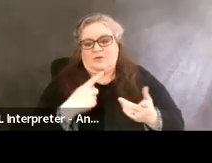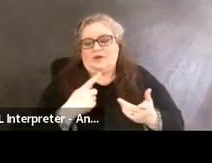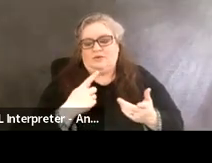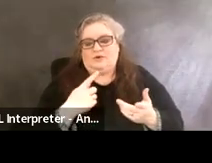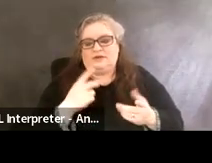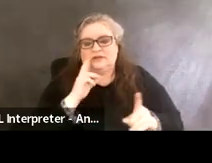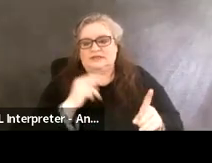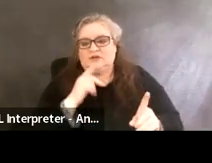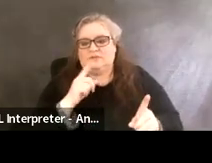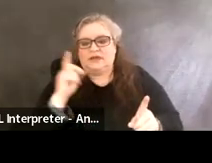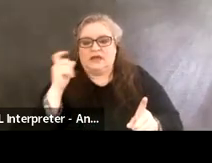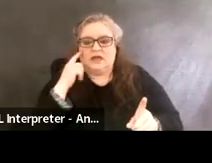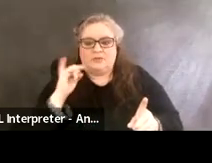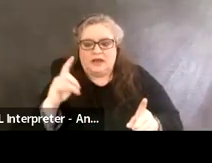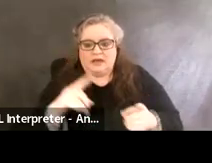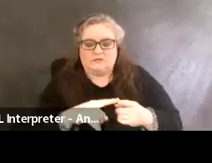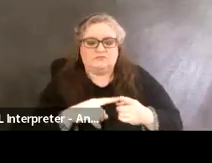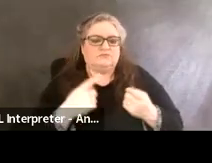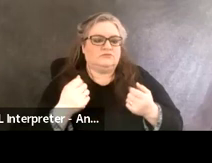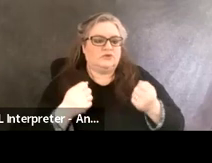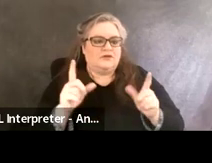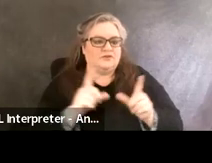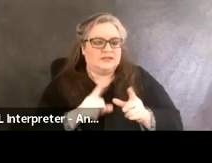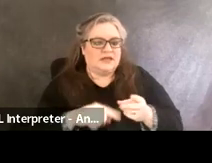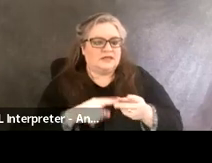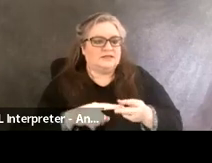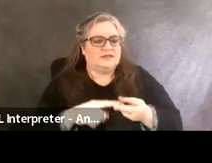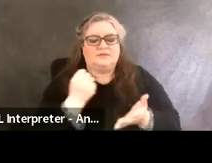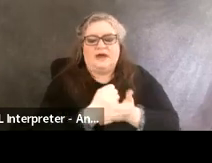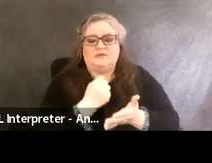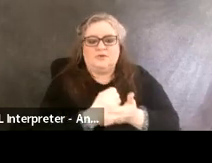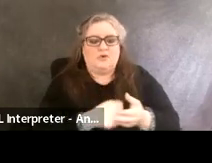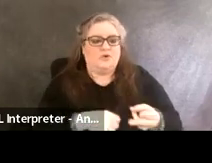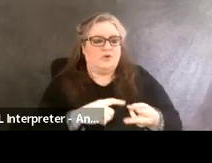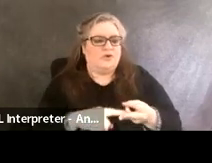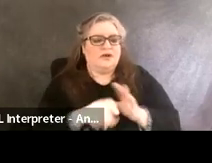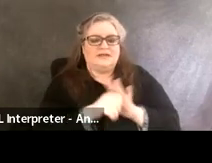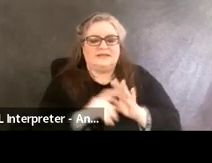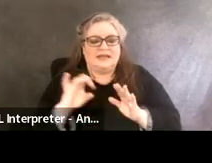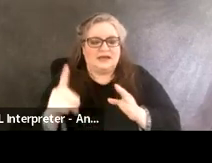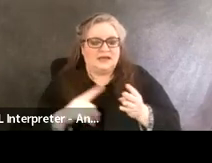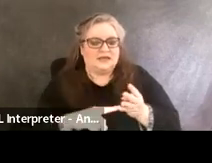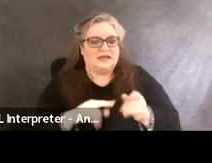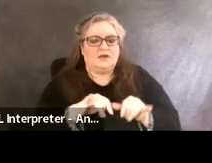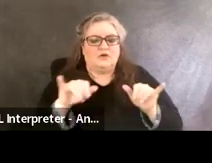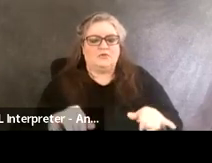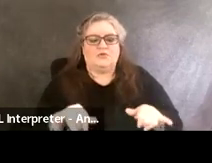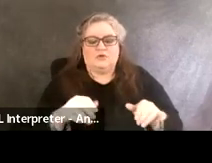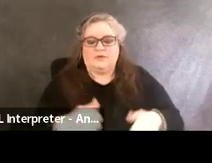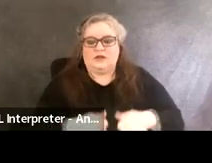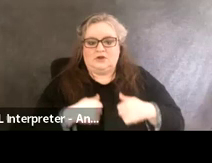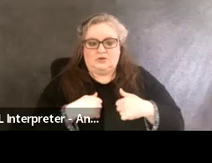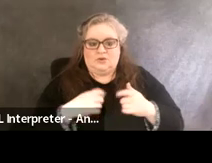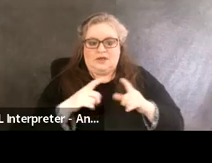consider being a government ID, like your driver's license or your passport, the state ID, or a permanent resident card.